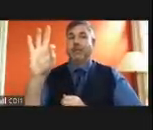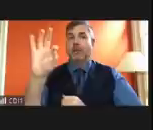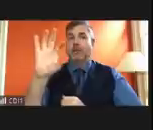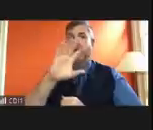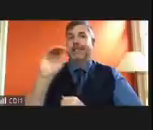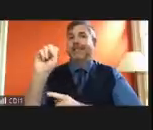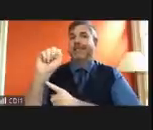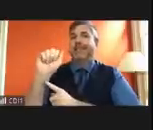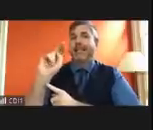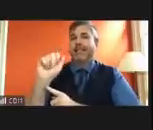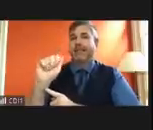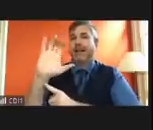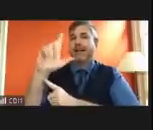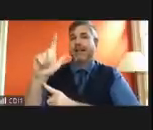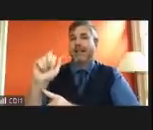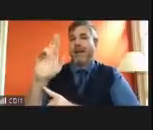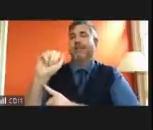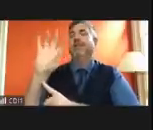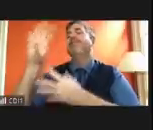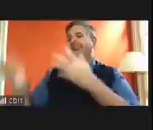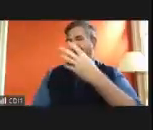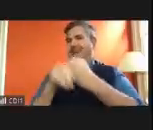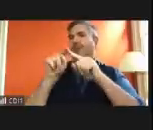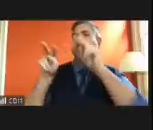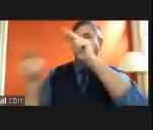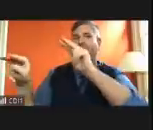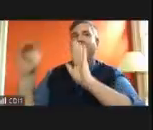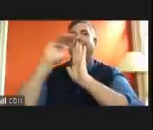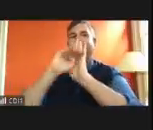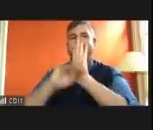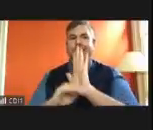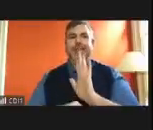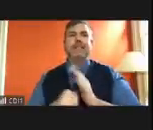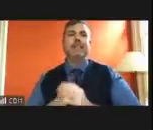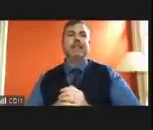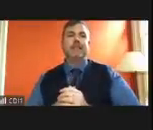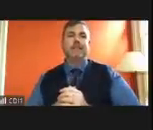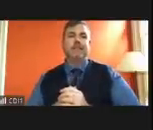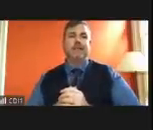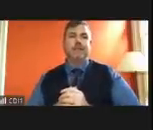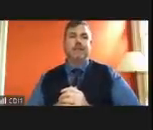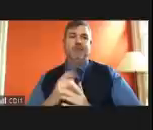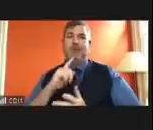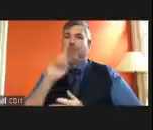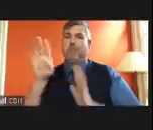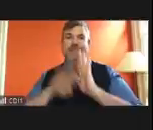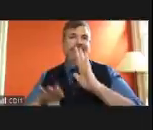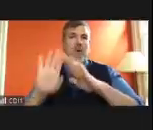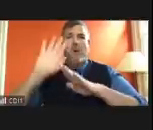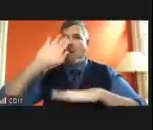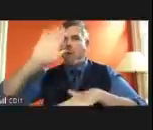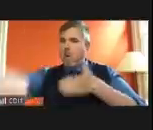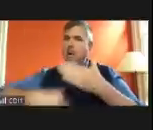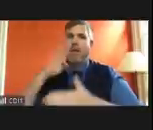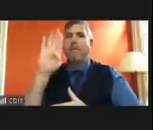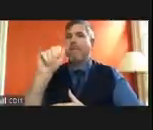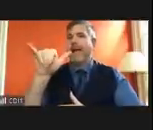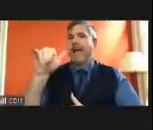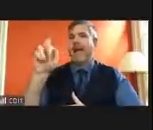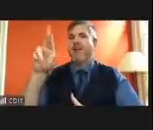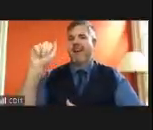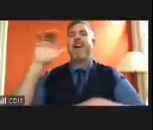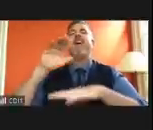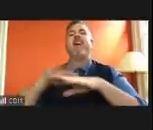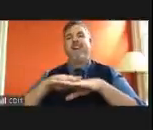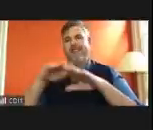date. Virtually all Bay Area counties are on the list now. And the most important, and on the upper right